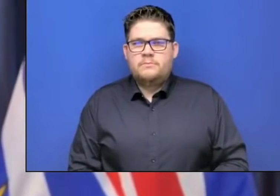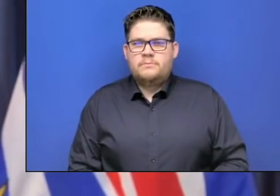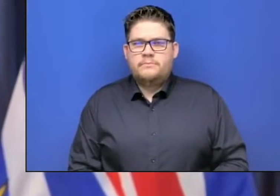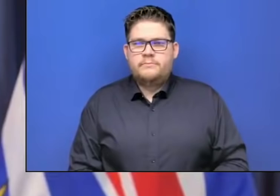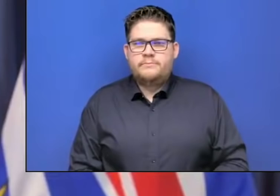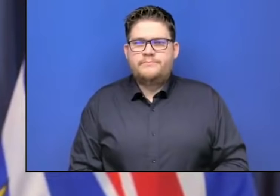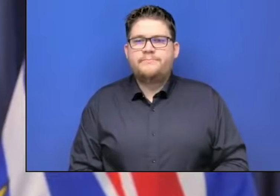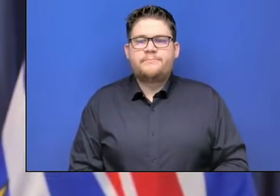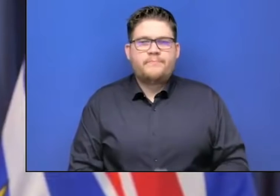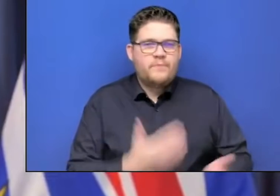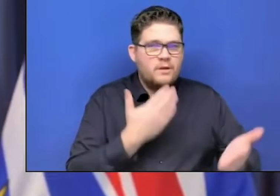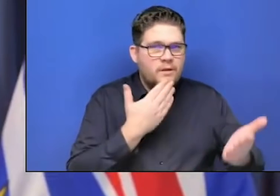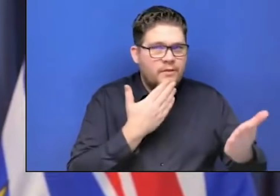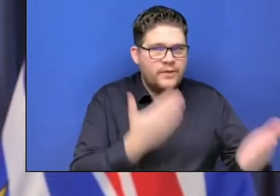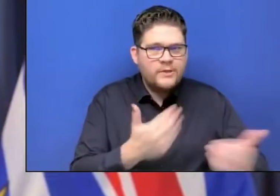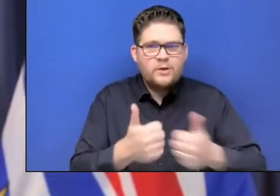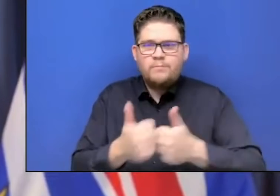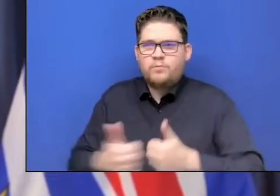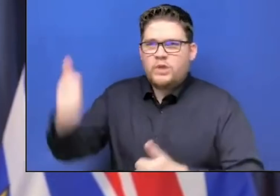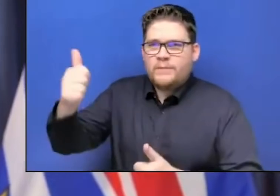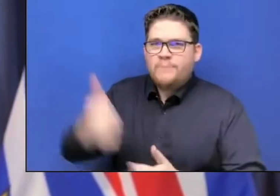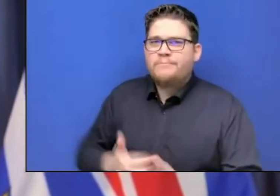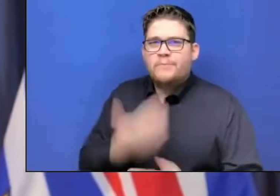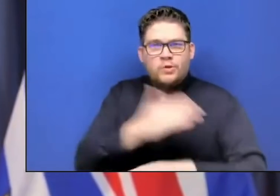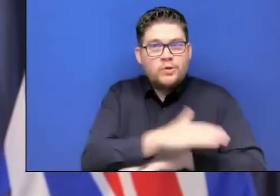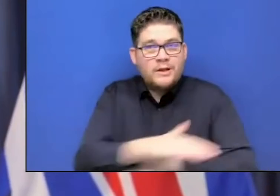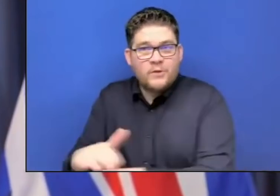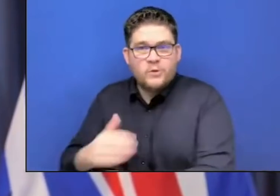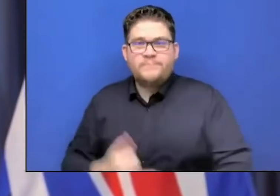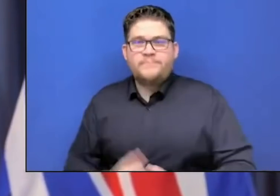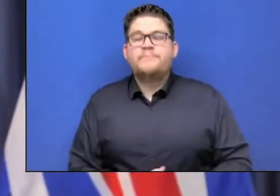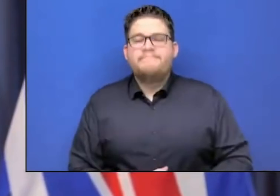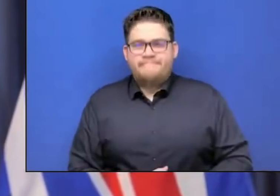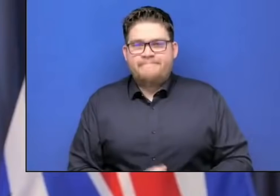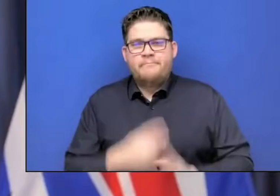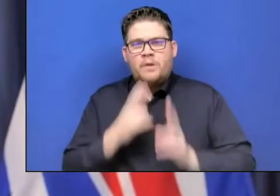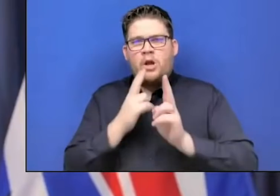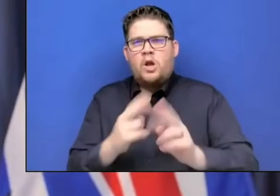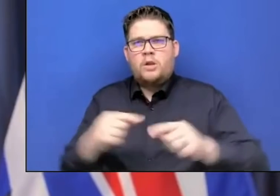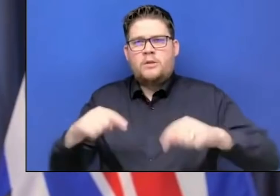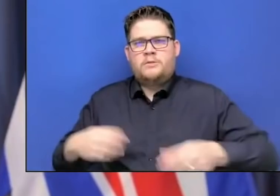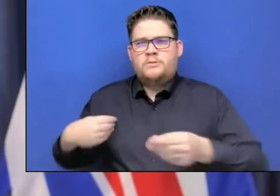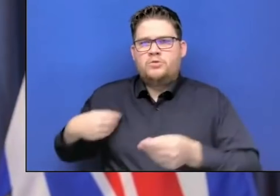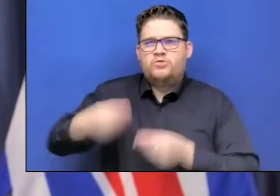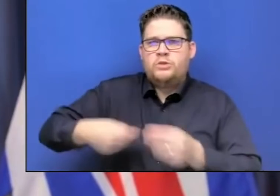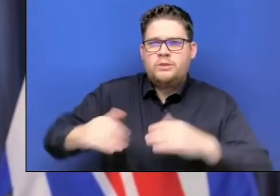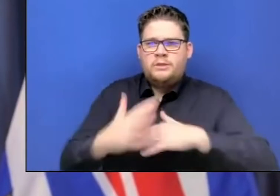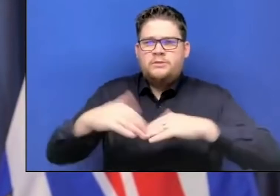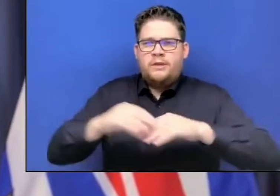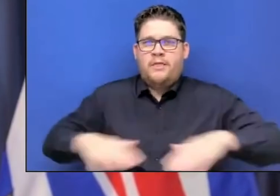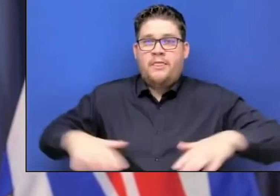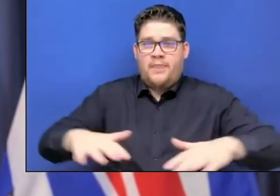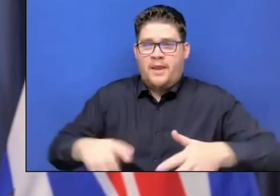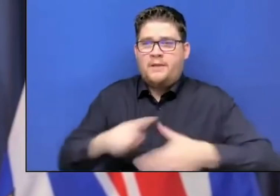Thank you, Premier, and good afternoon, everyone. And I'm honored to be here on the traditional territory of the Lekwungen-speaking people and the Songhees and